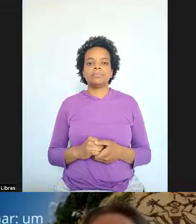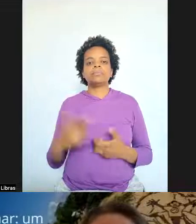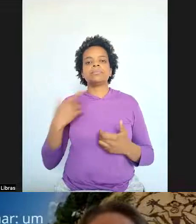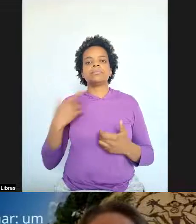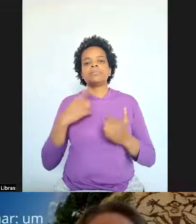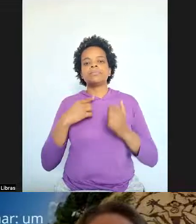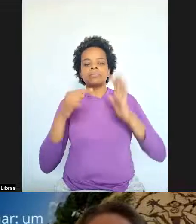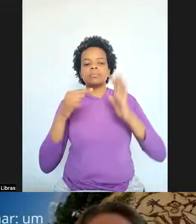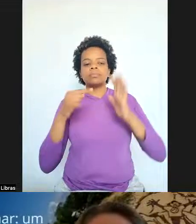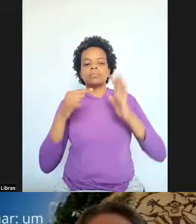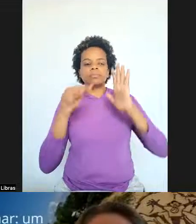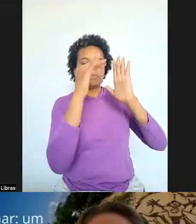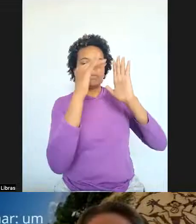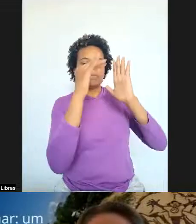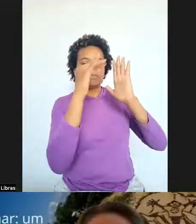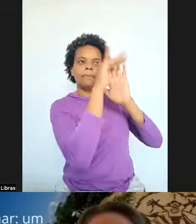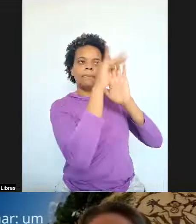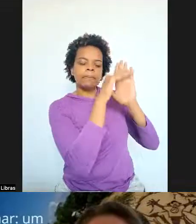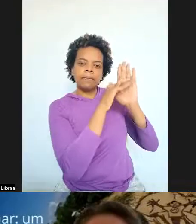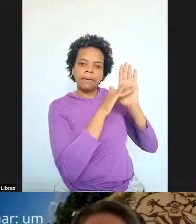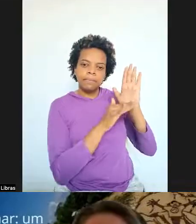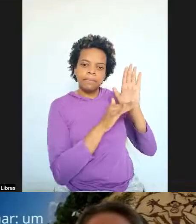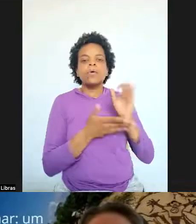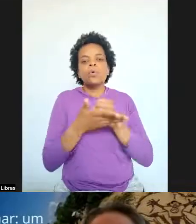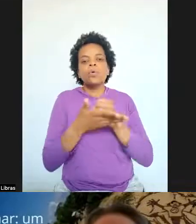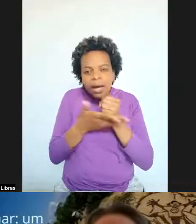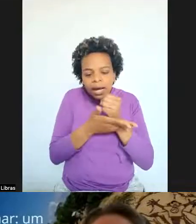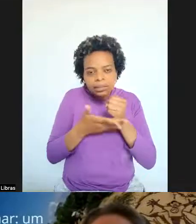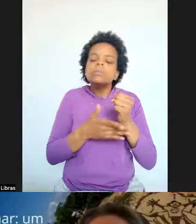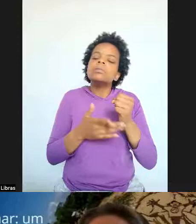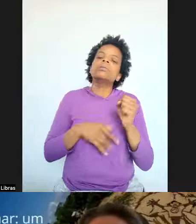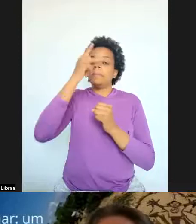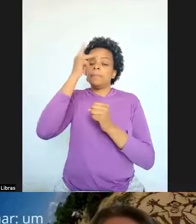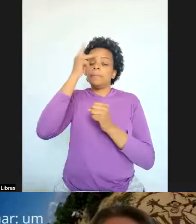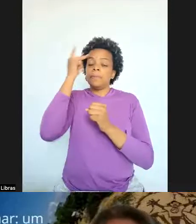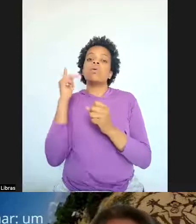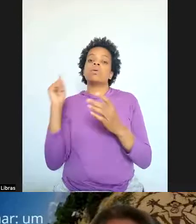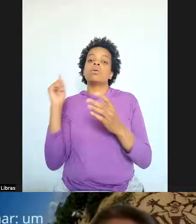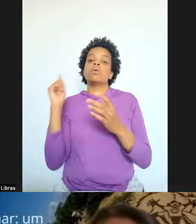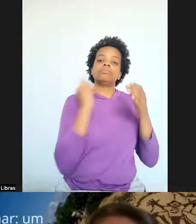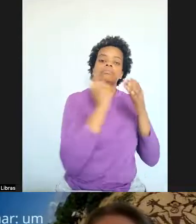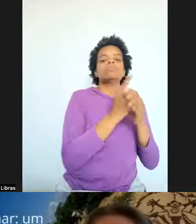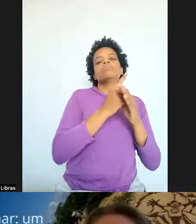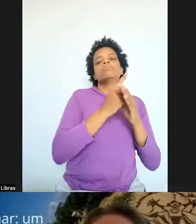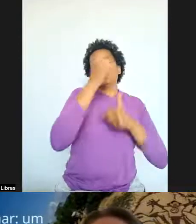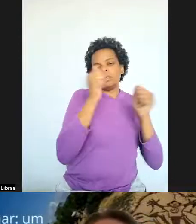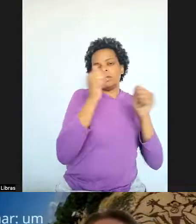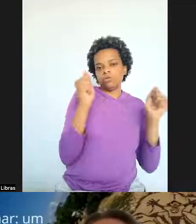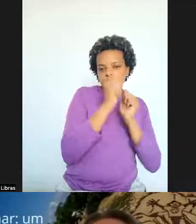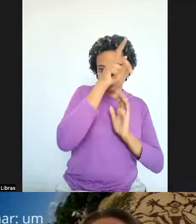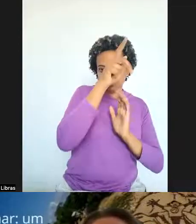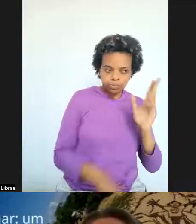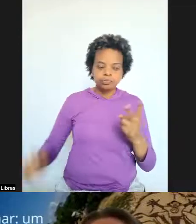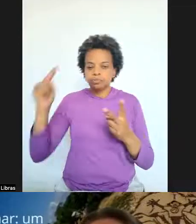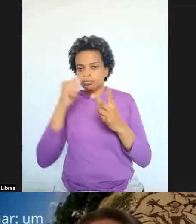As indicators, we have two of them. The people involved, engaged in the